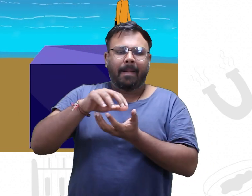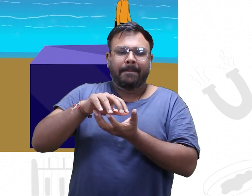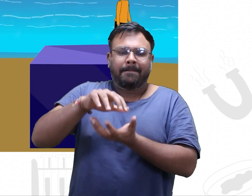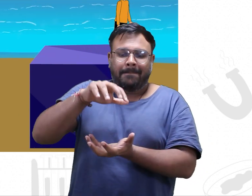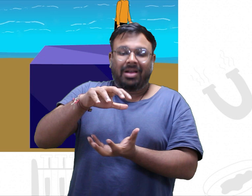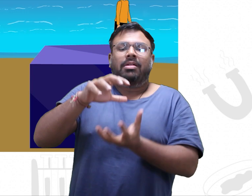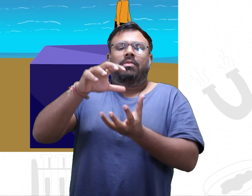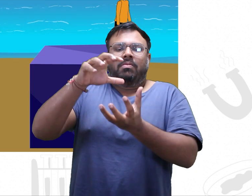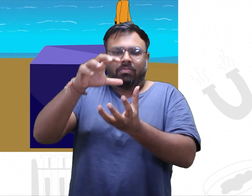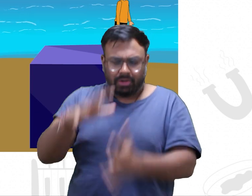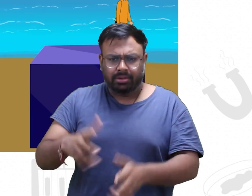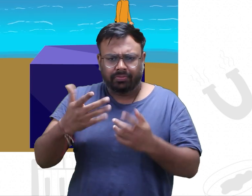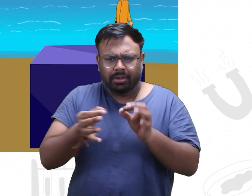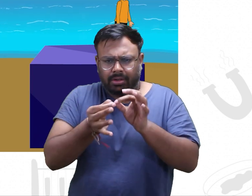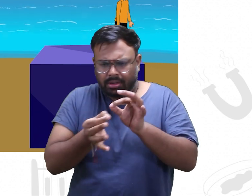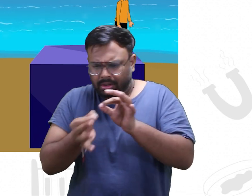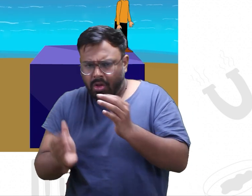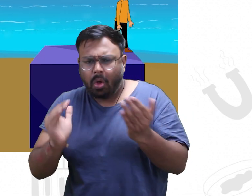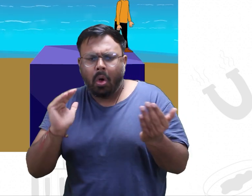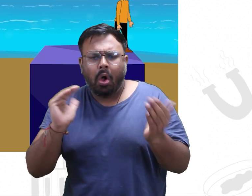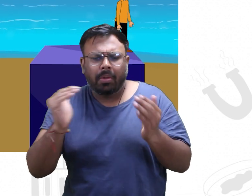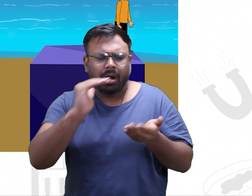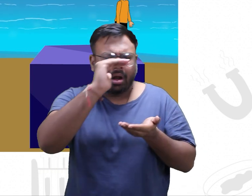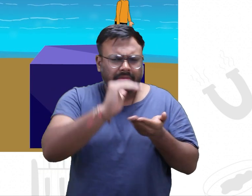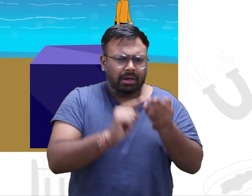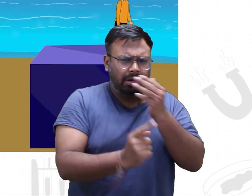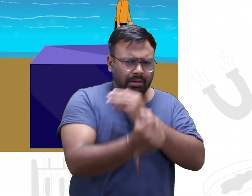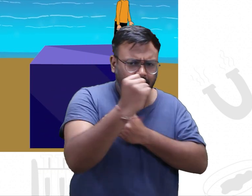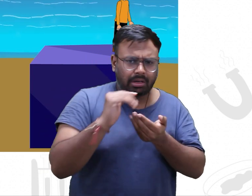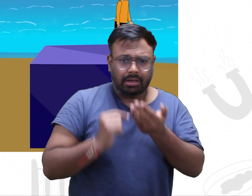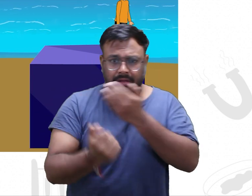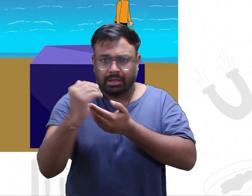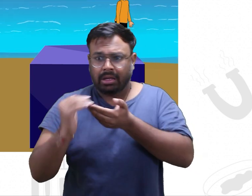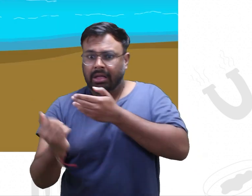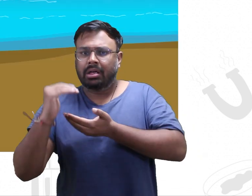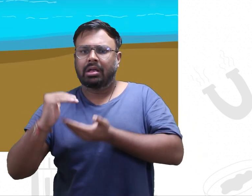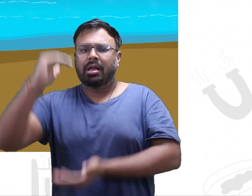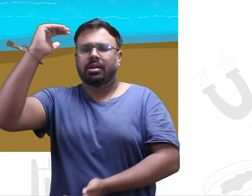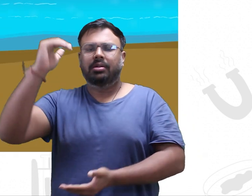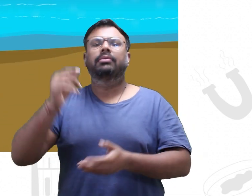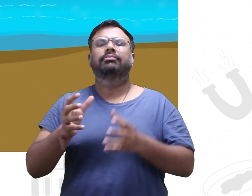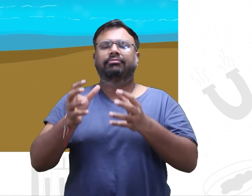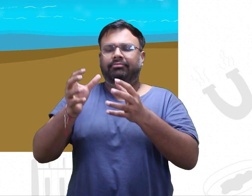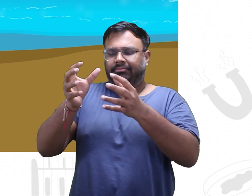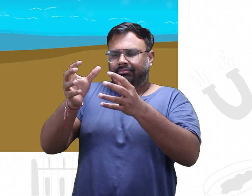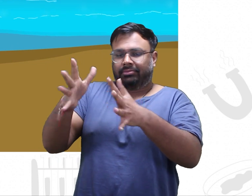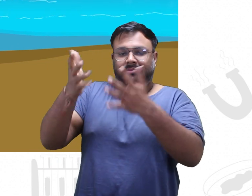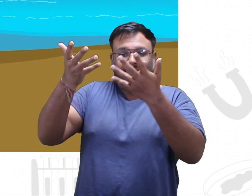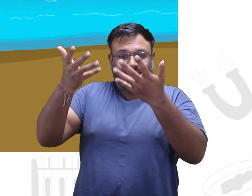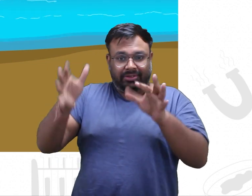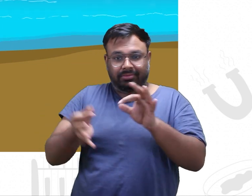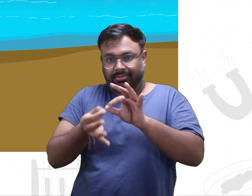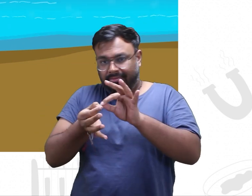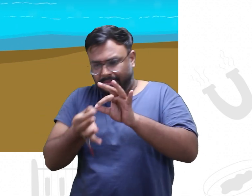energy is capable of doing more work in comparison to the body having less energy. Since in the first case, the